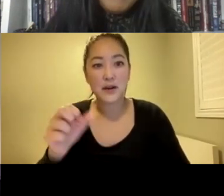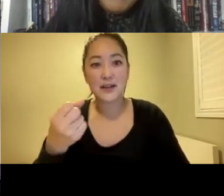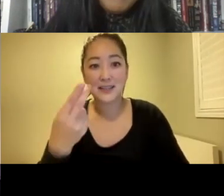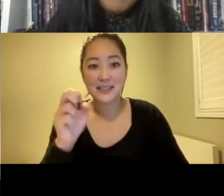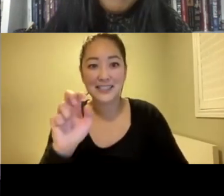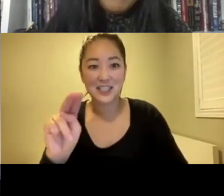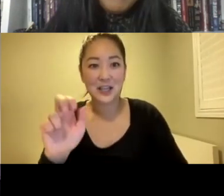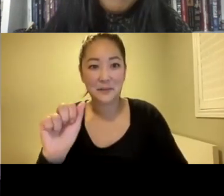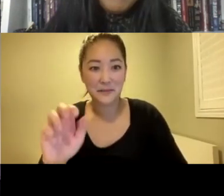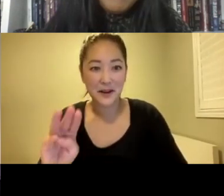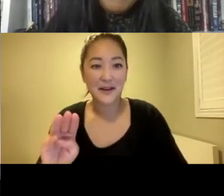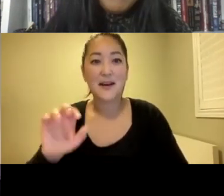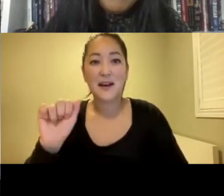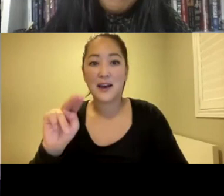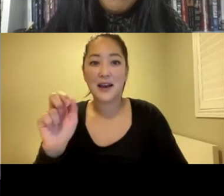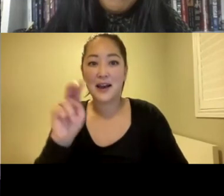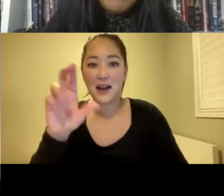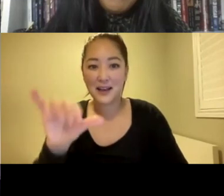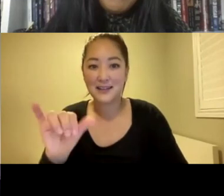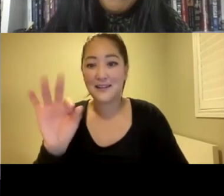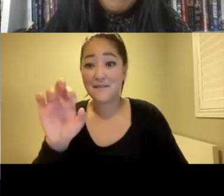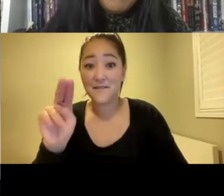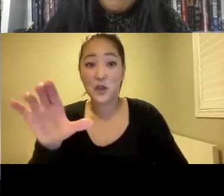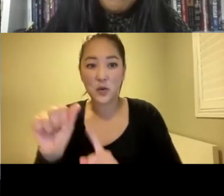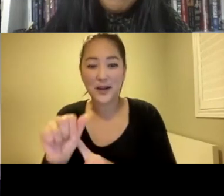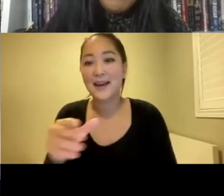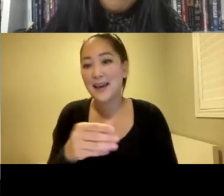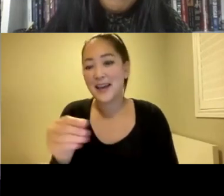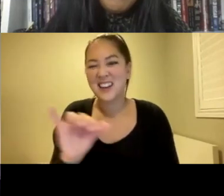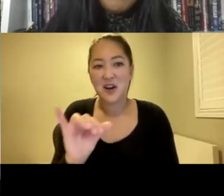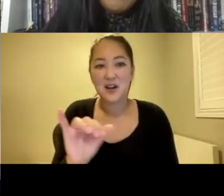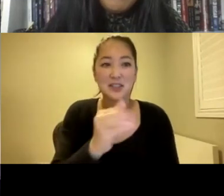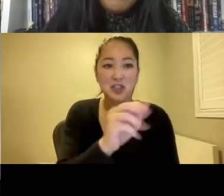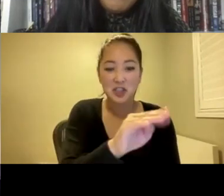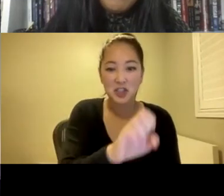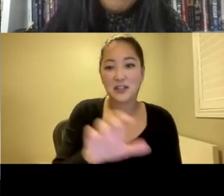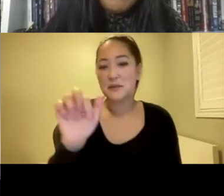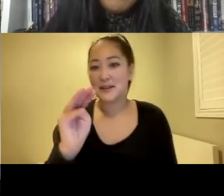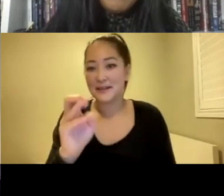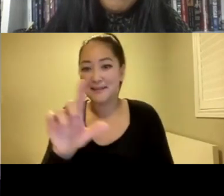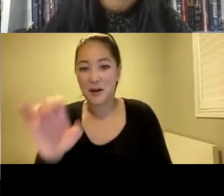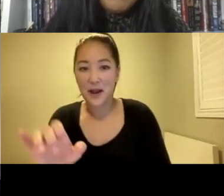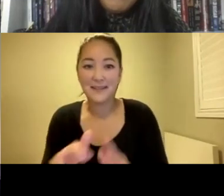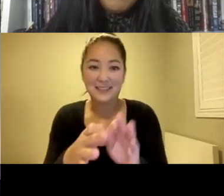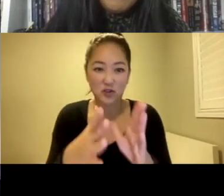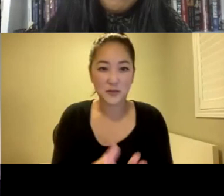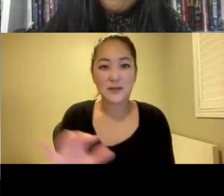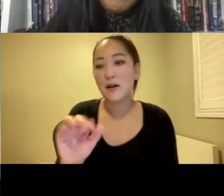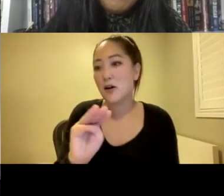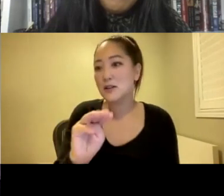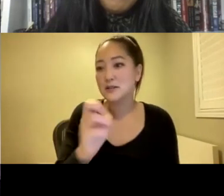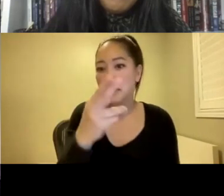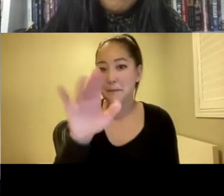Thank you to Jamie and Carmelle, our amazing ASL interpreters. And thank you to Michelle, our awesome live captioner. And for our backhand support, thank